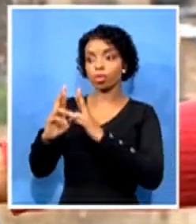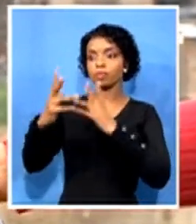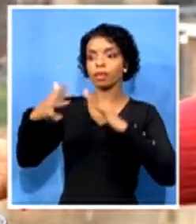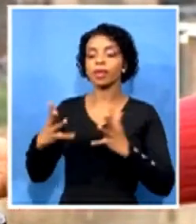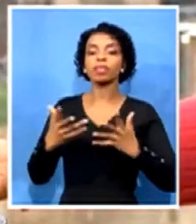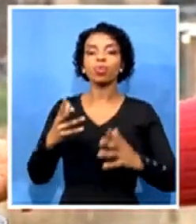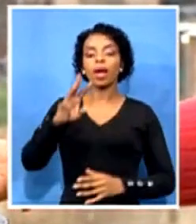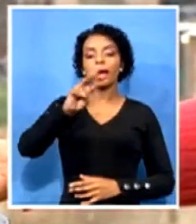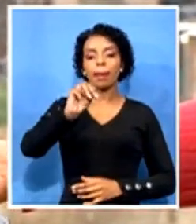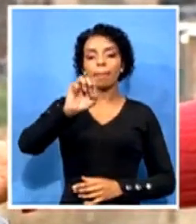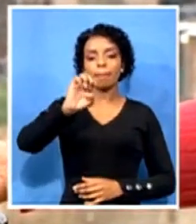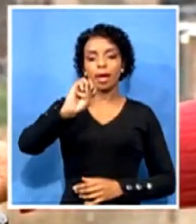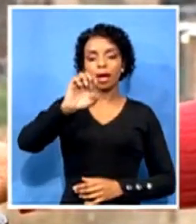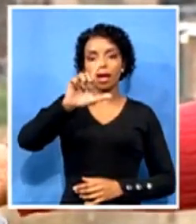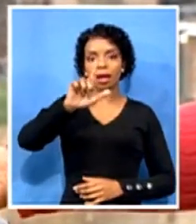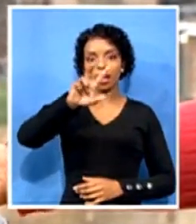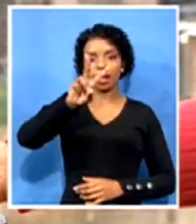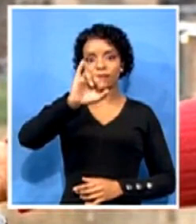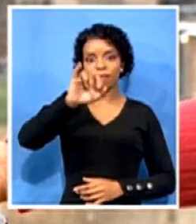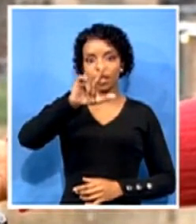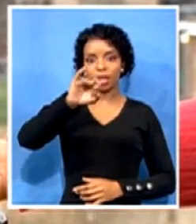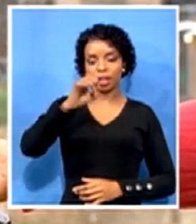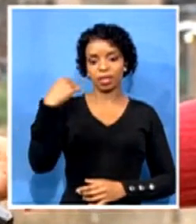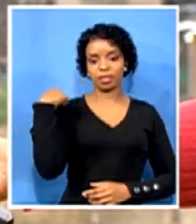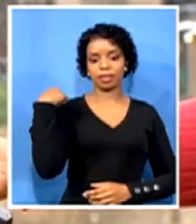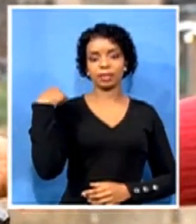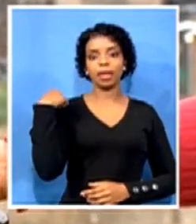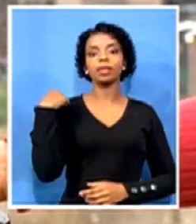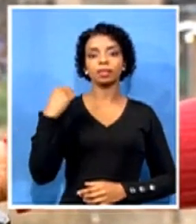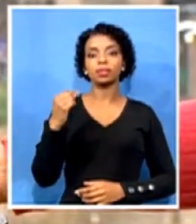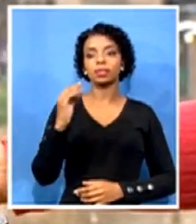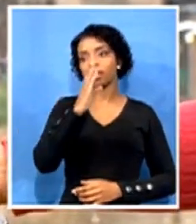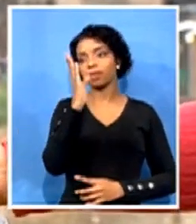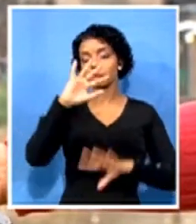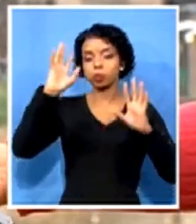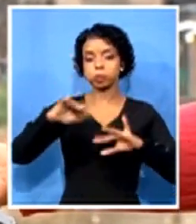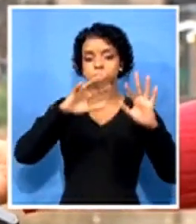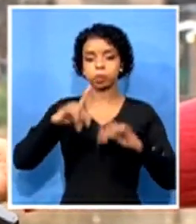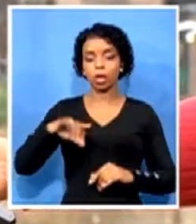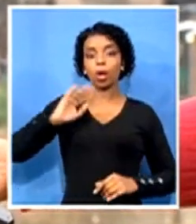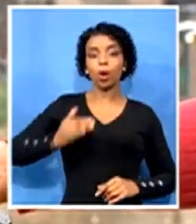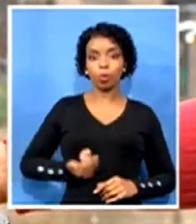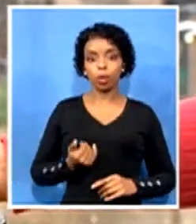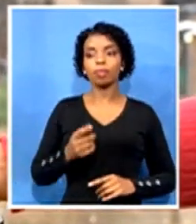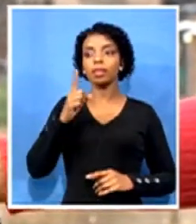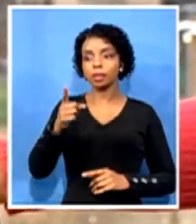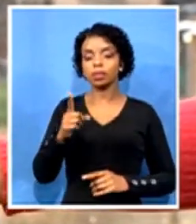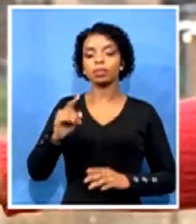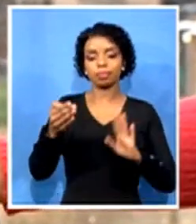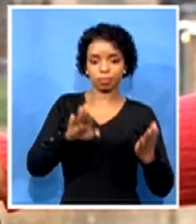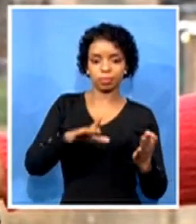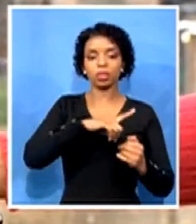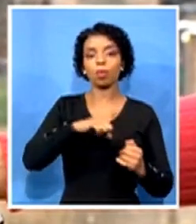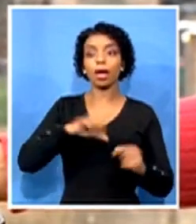afternoon. A female was unfortunately declared dead on scene after being struck by lightning. And we have heard that there was another